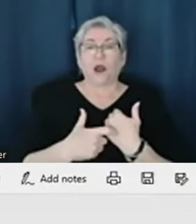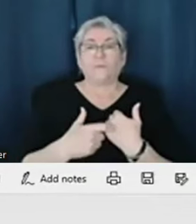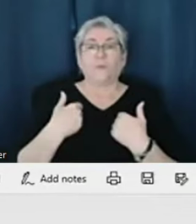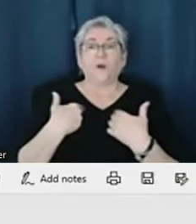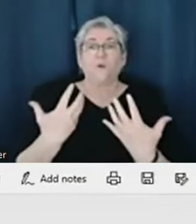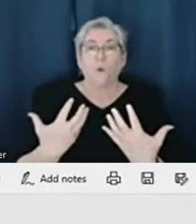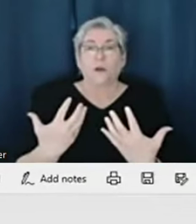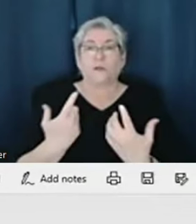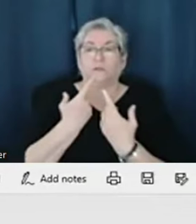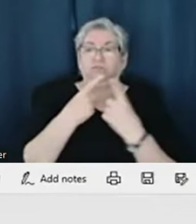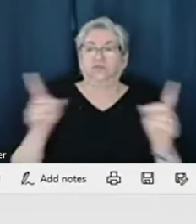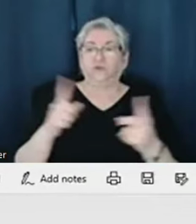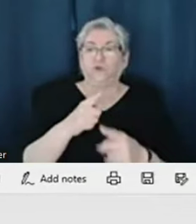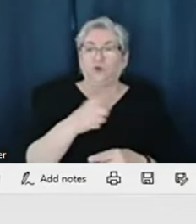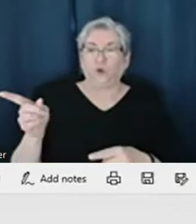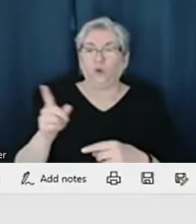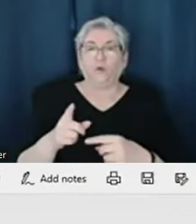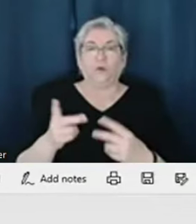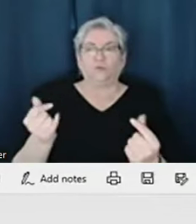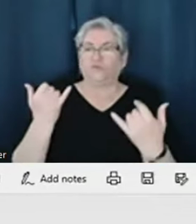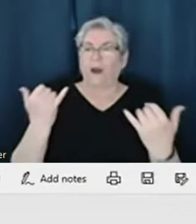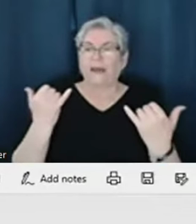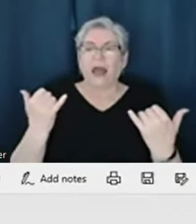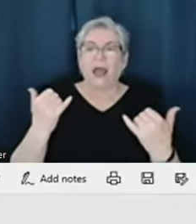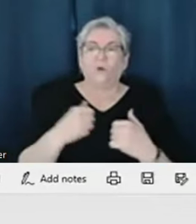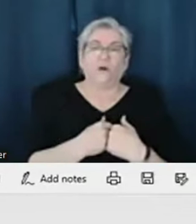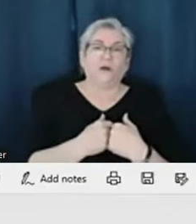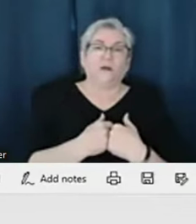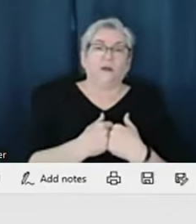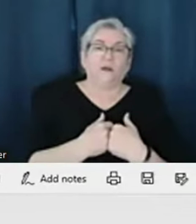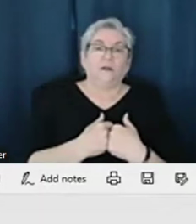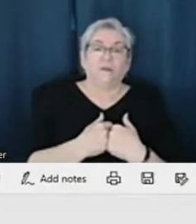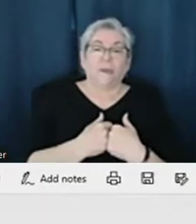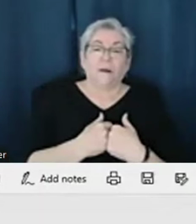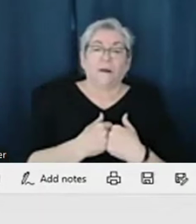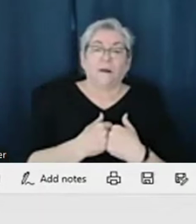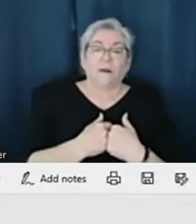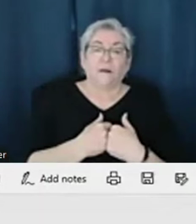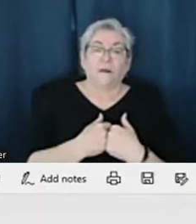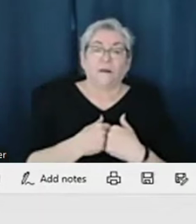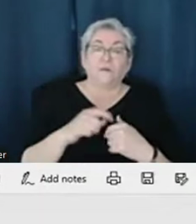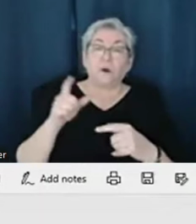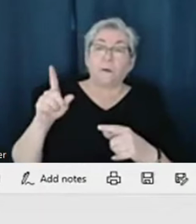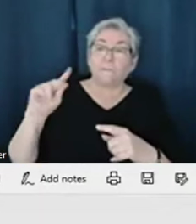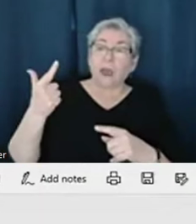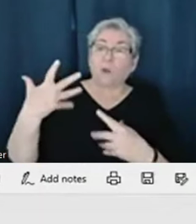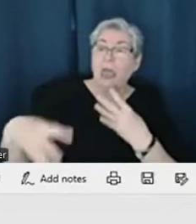you right now. So, Peg, did you have any final thoughts?